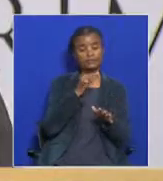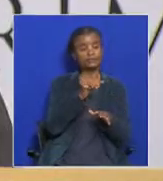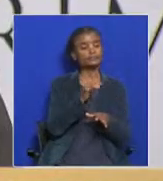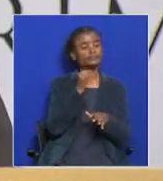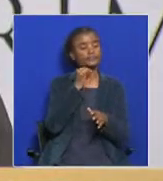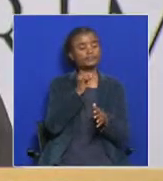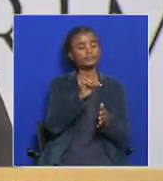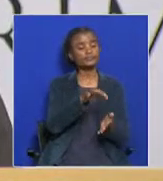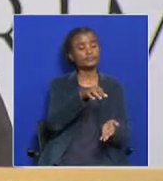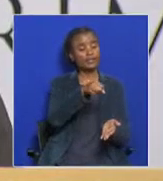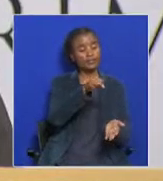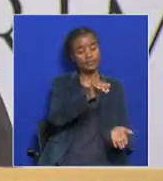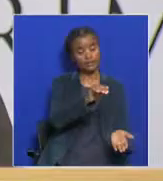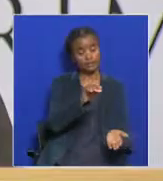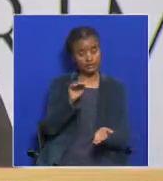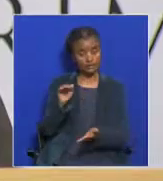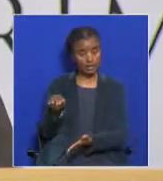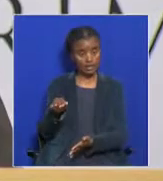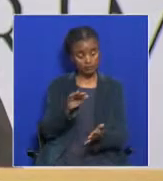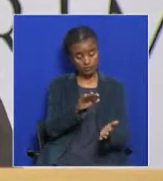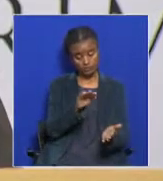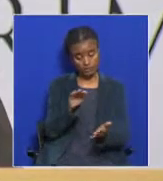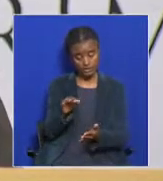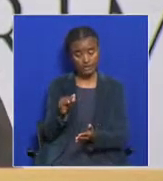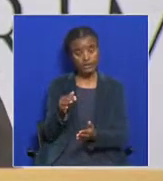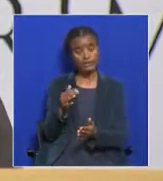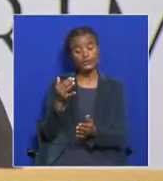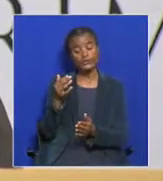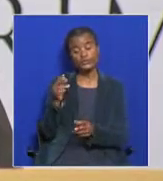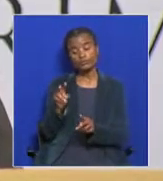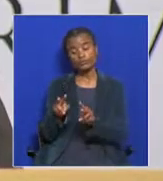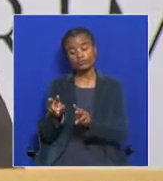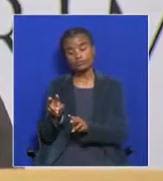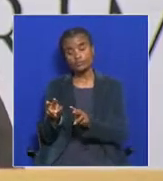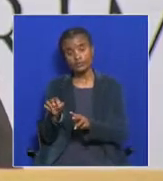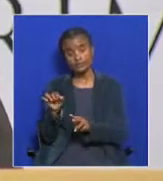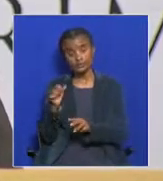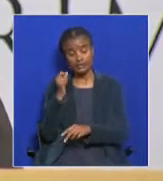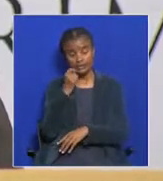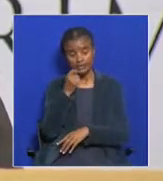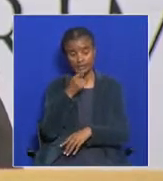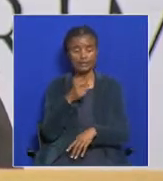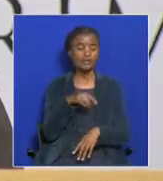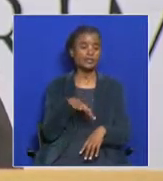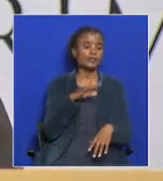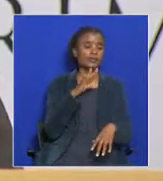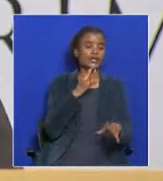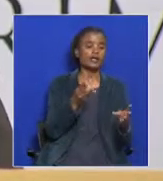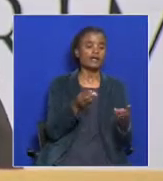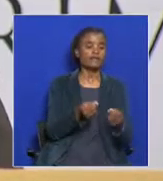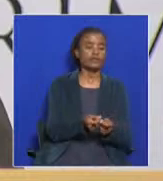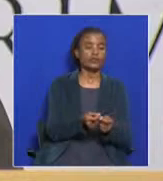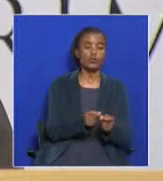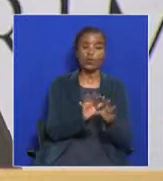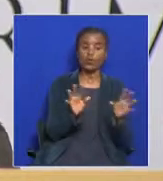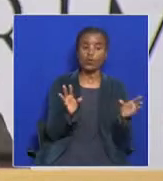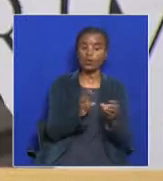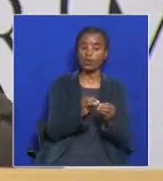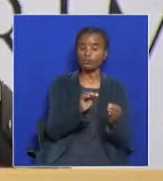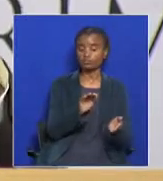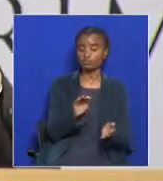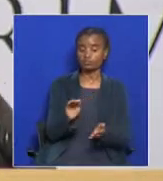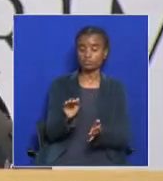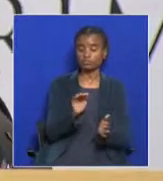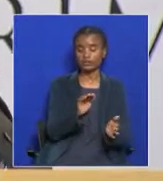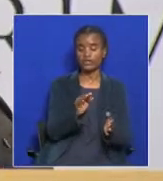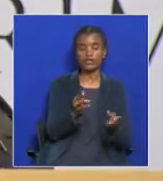and inspected them. Is that what you're saying? Not every bag, a few bags would have been inspected. A few bags would have been inspected. In fact,